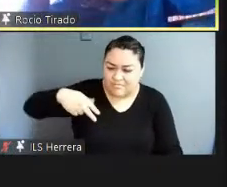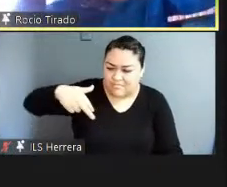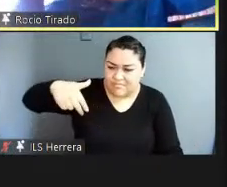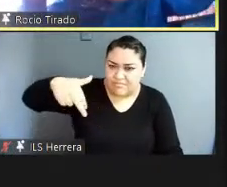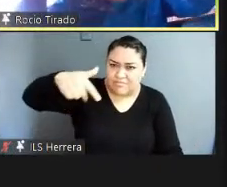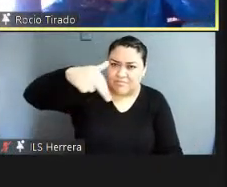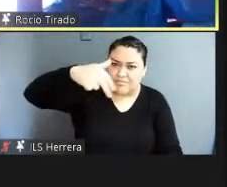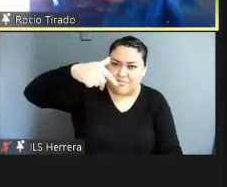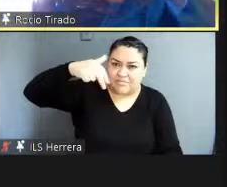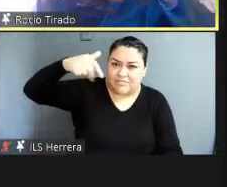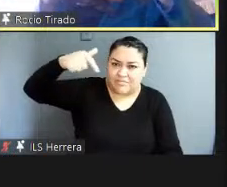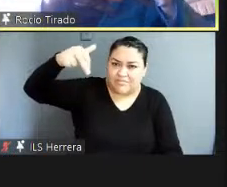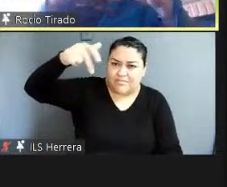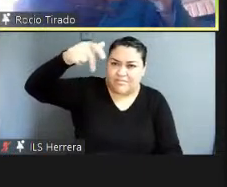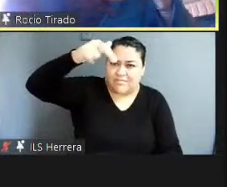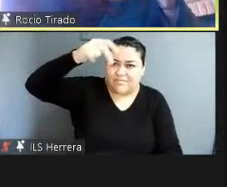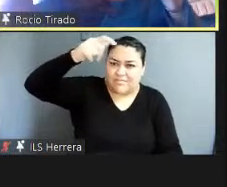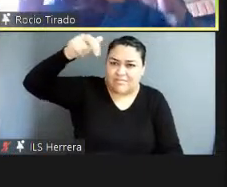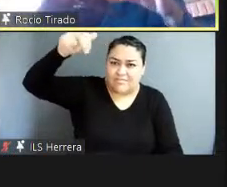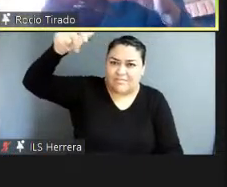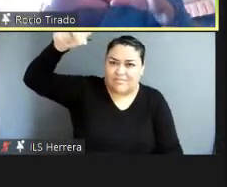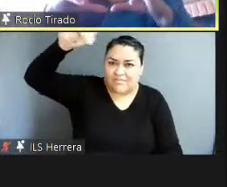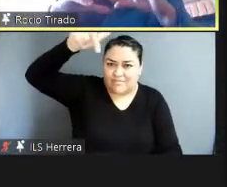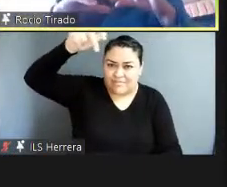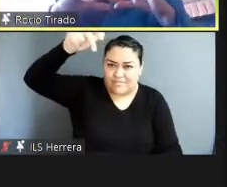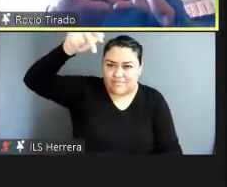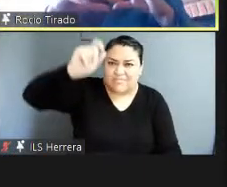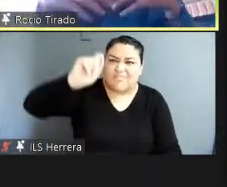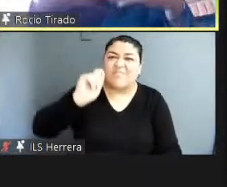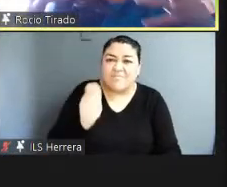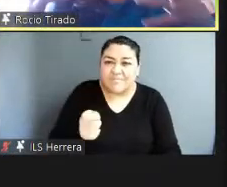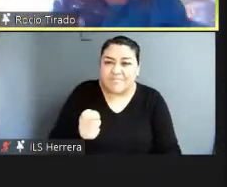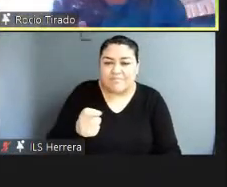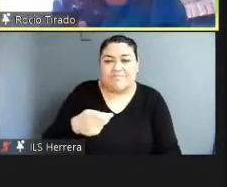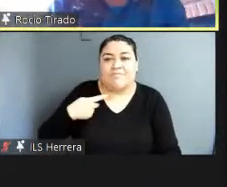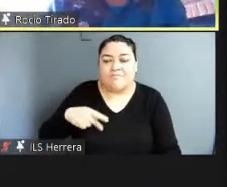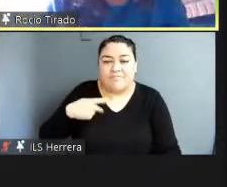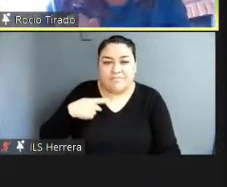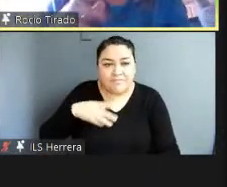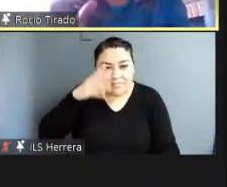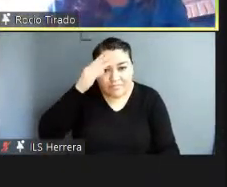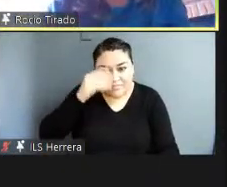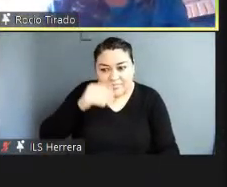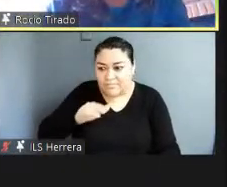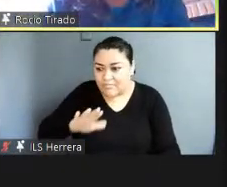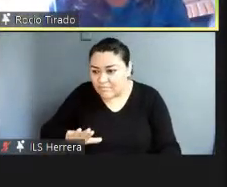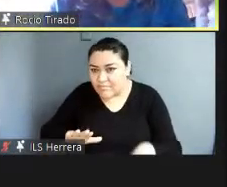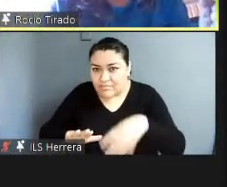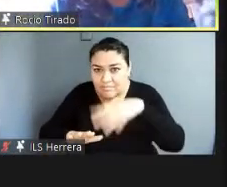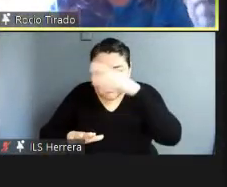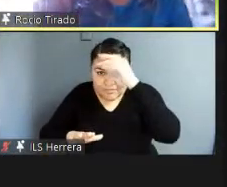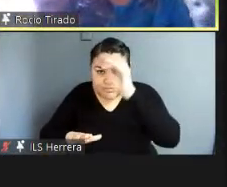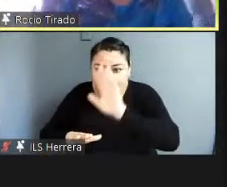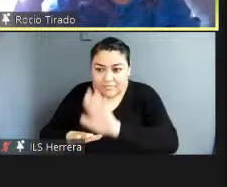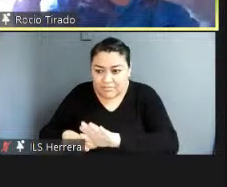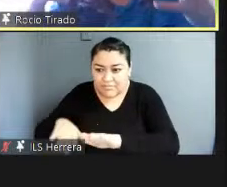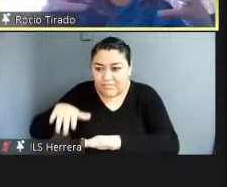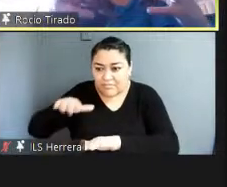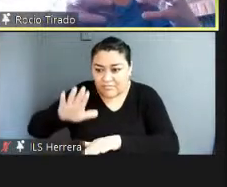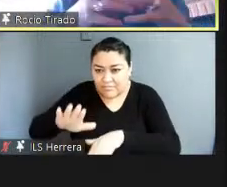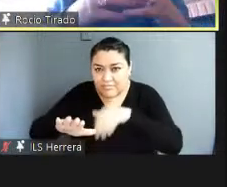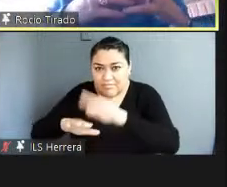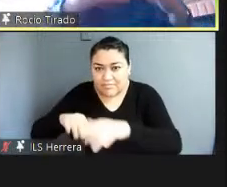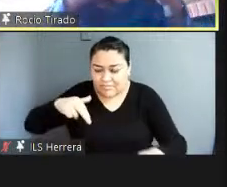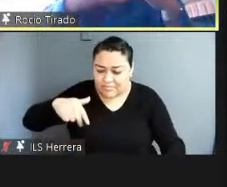about a spiral stair in which each of the steps contributes to going up and